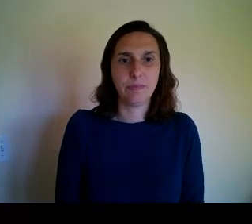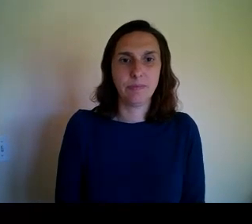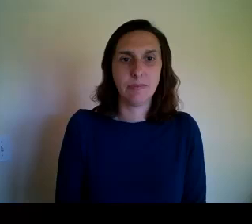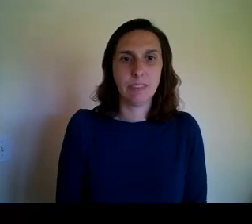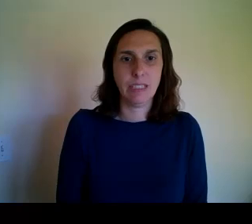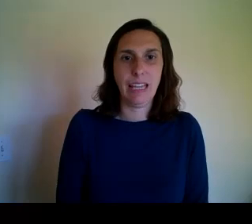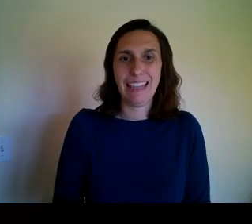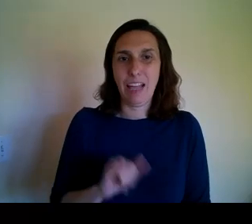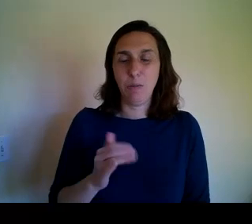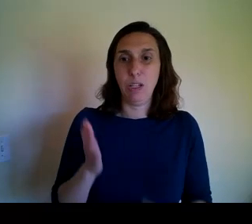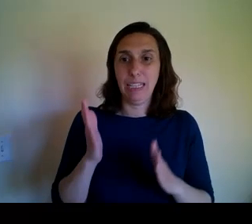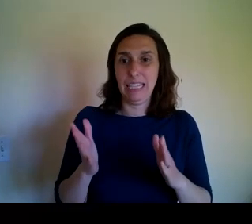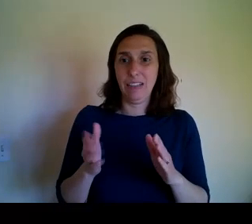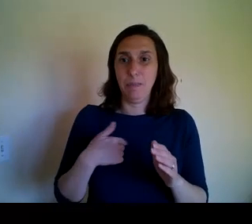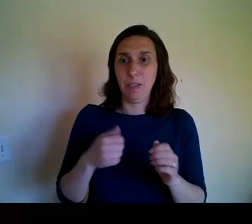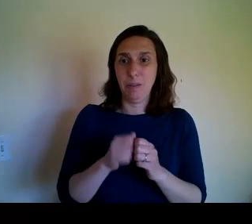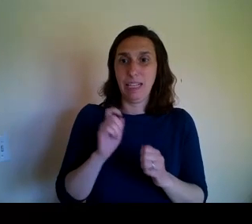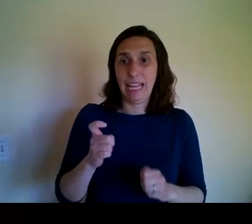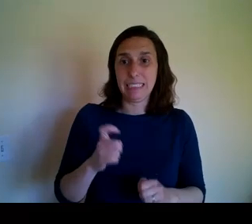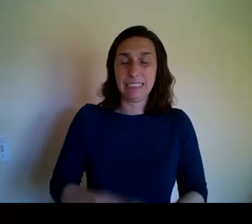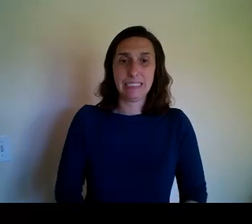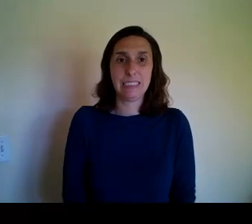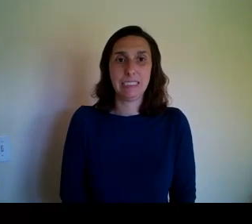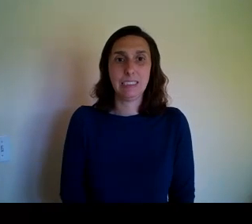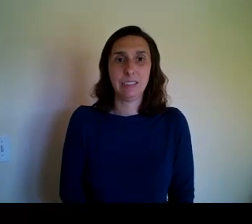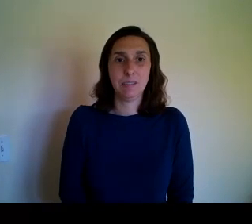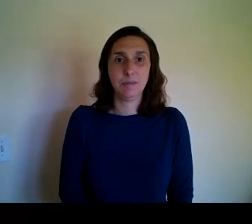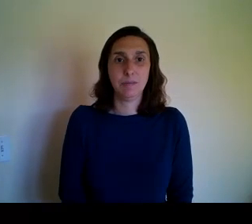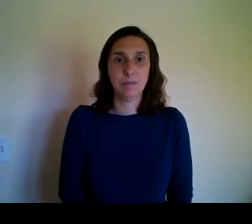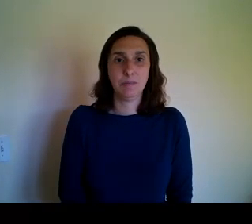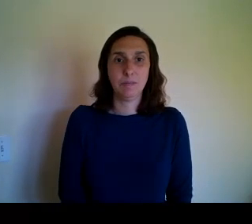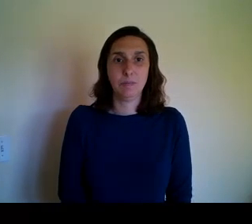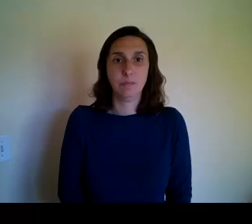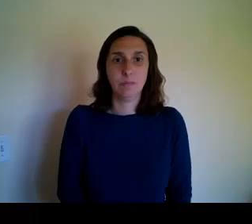logarithm in what we're going to say is exponential form for the logarithm.